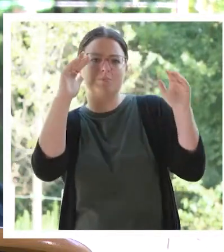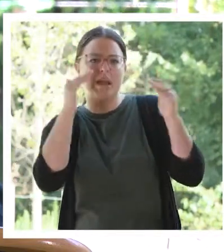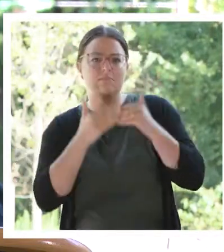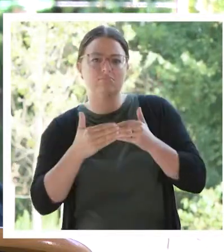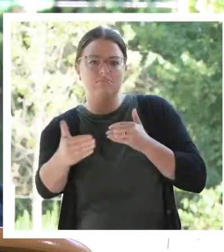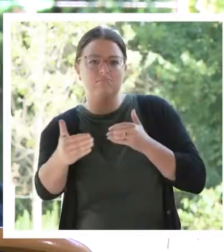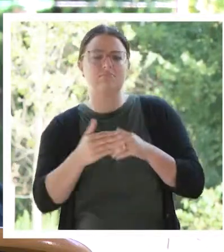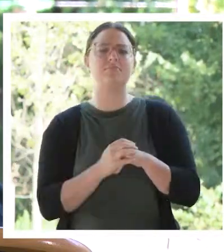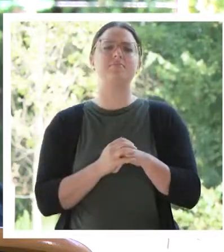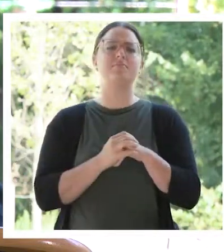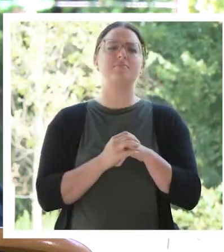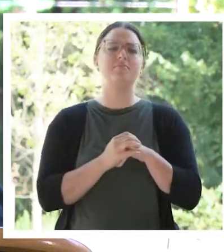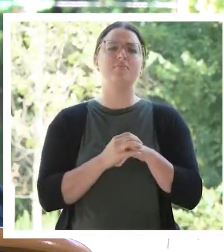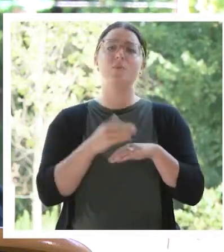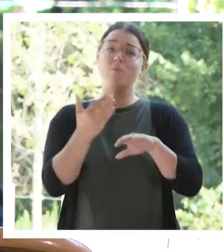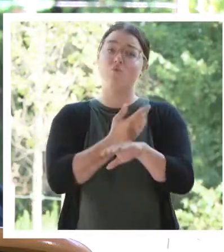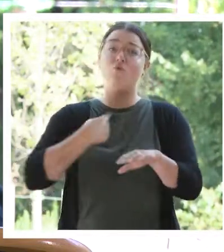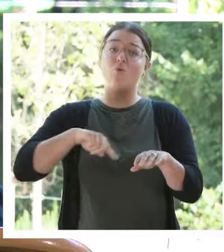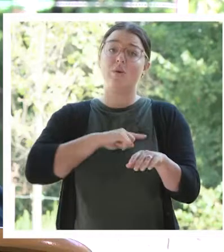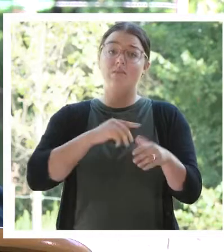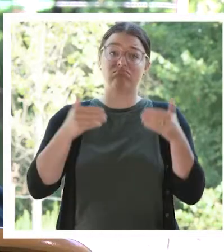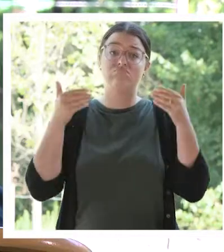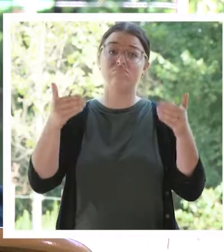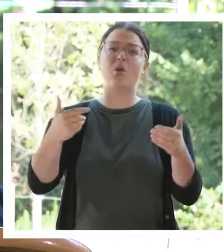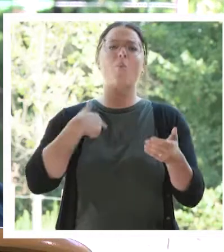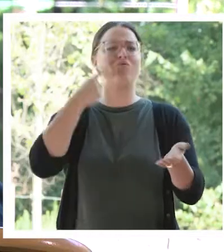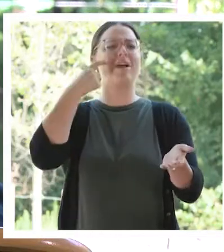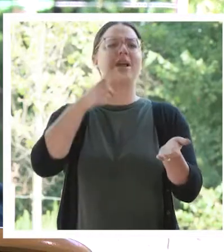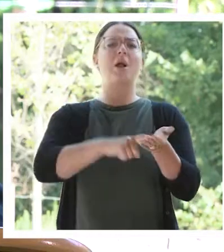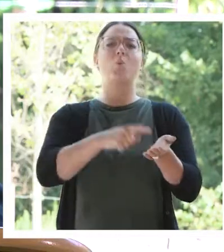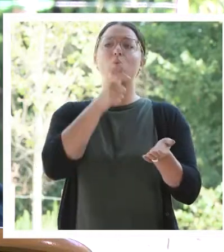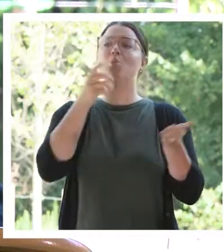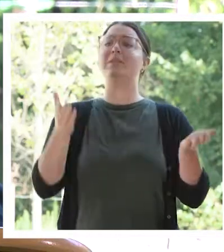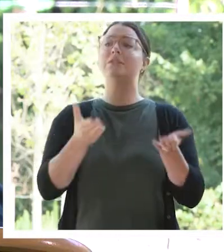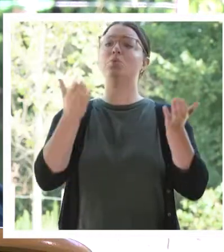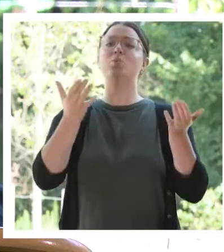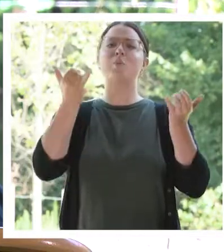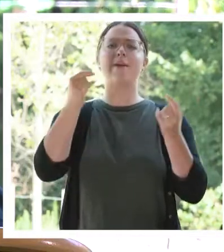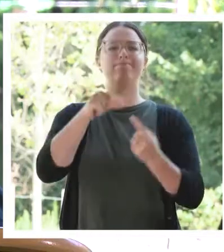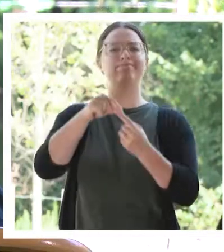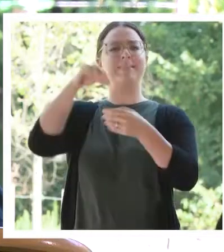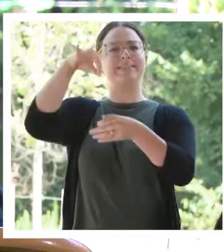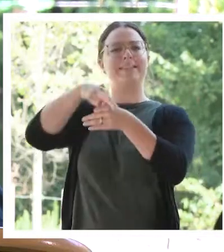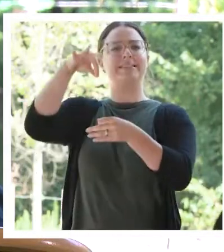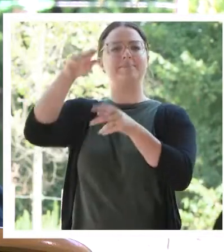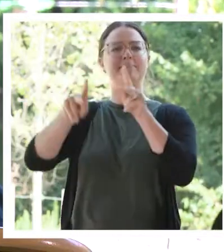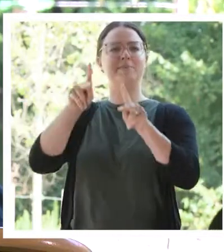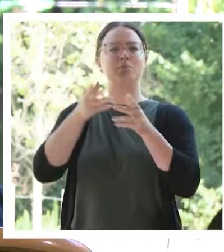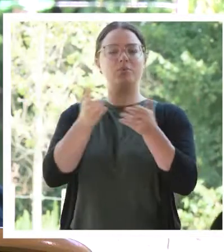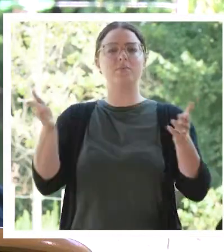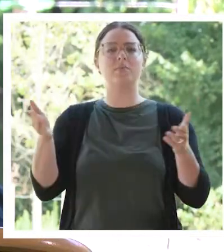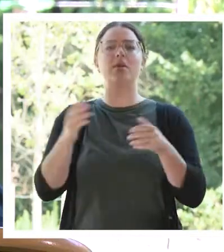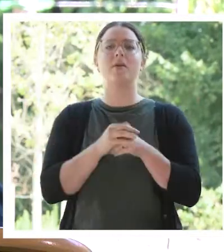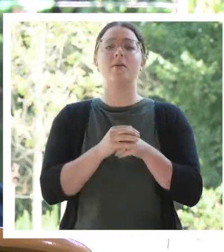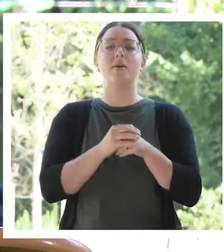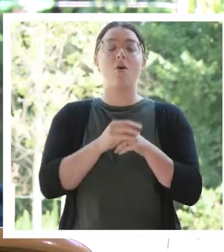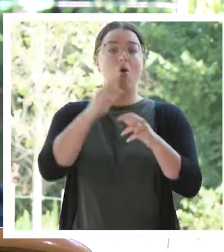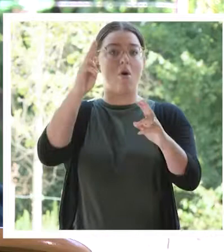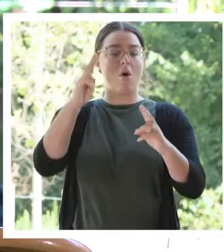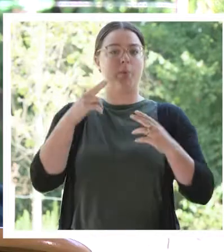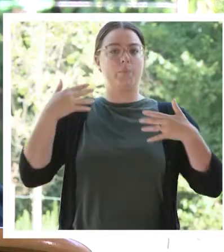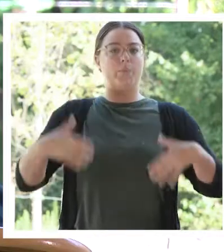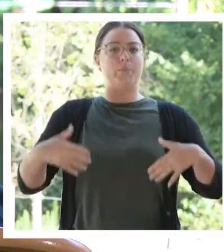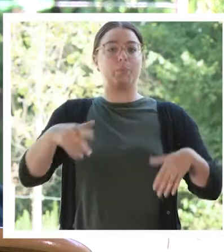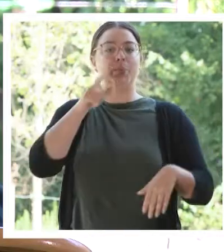want to acknowledge several elected officials who are with us today. First, we're very honored to have with us today our